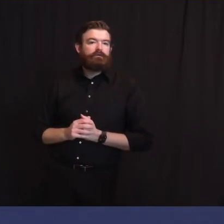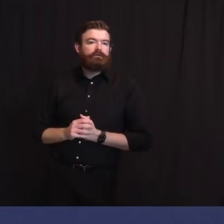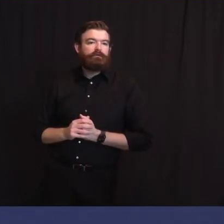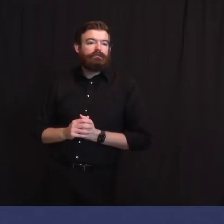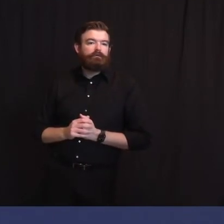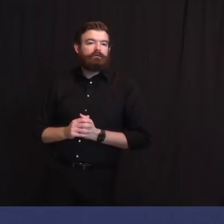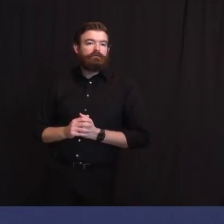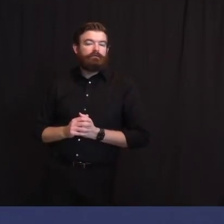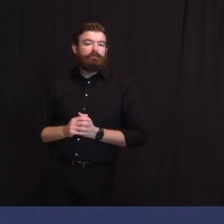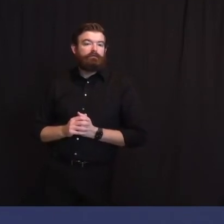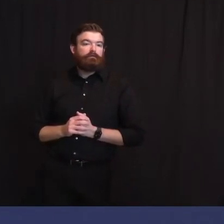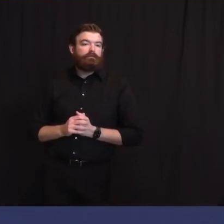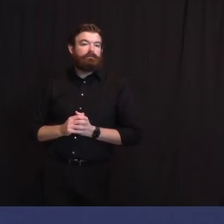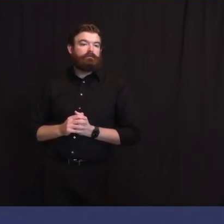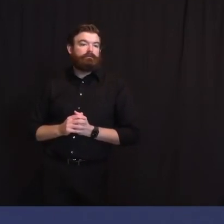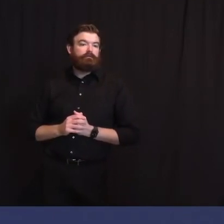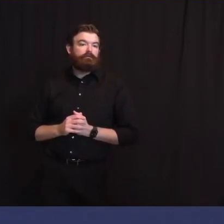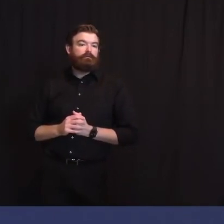vaccines?